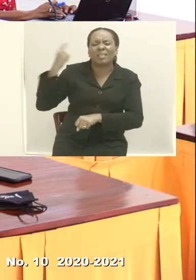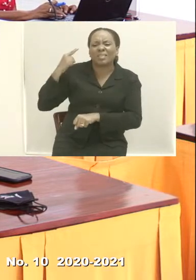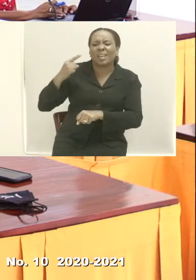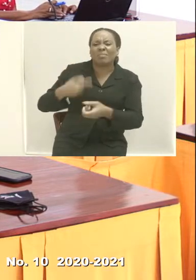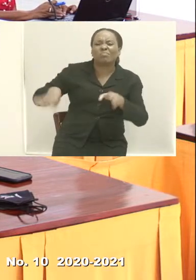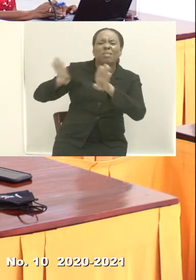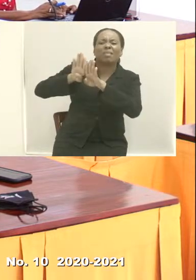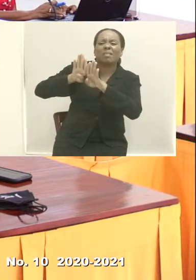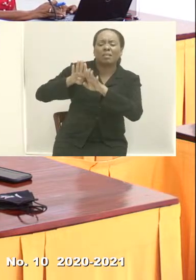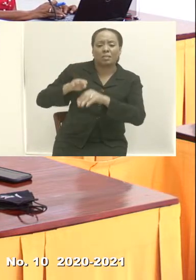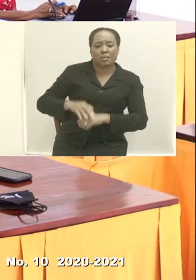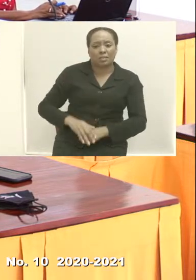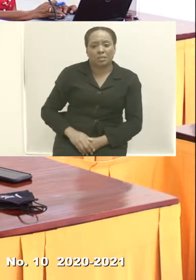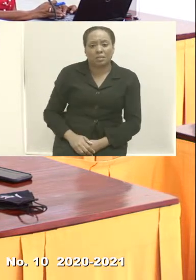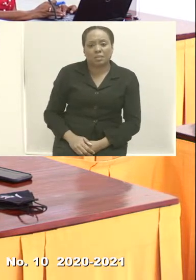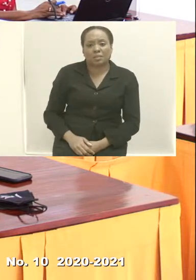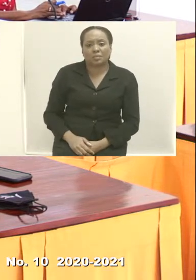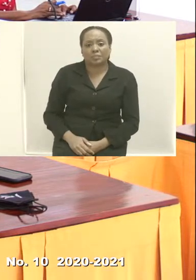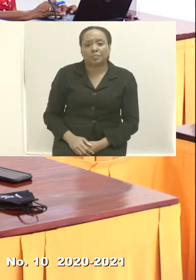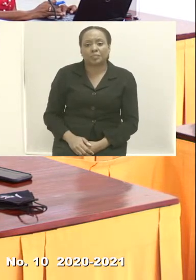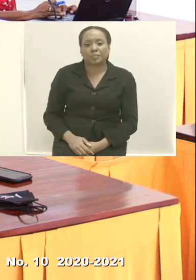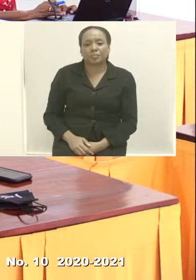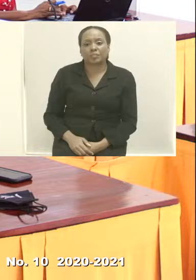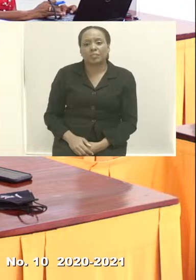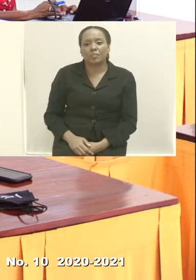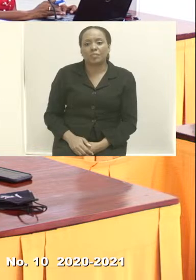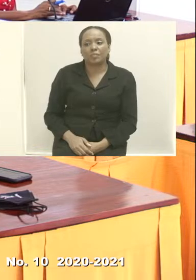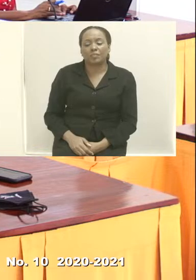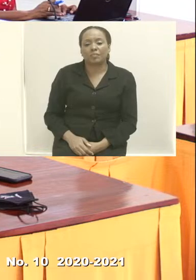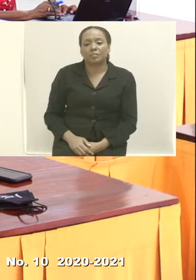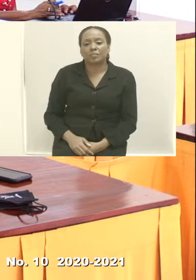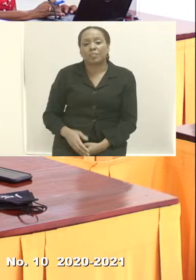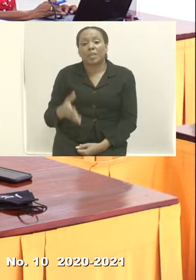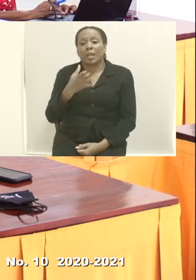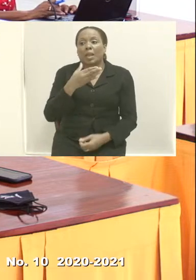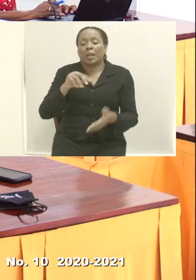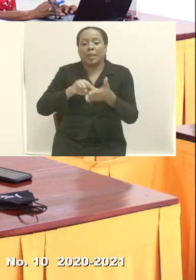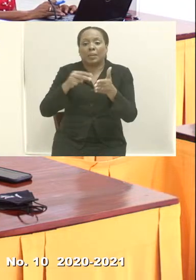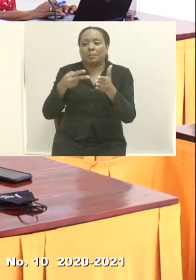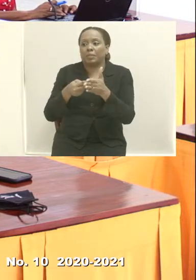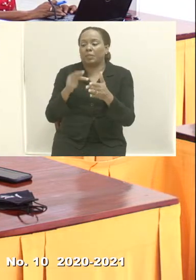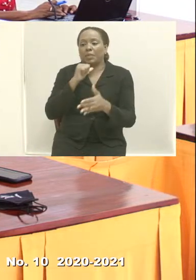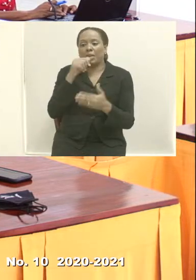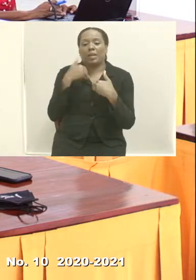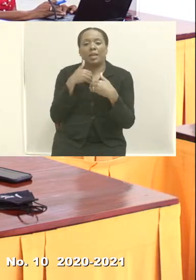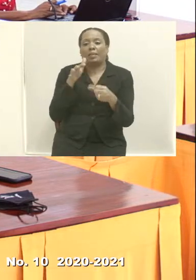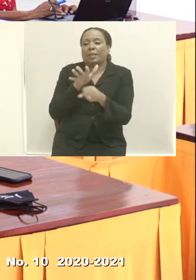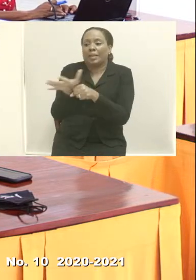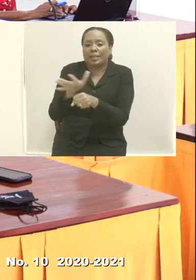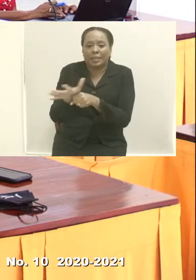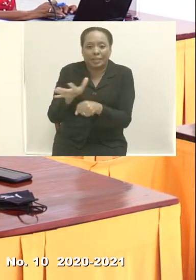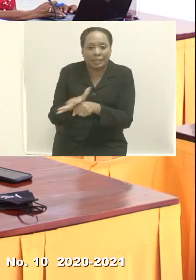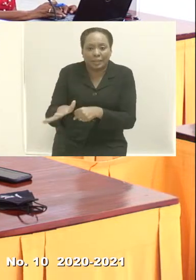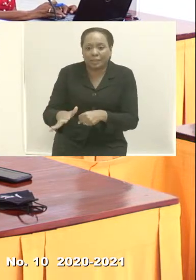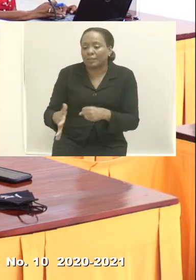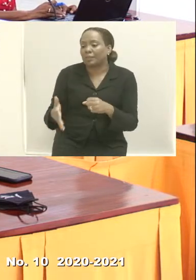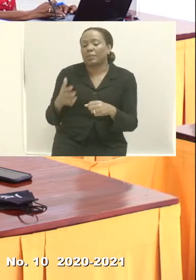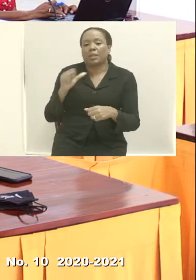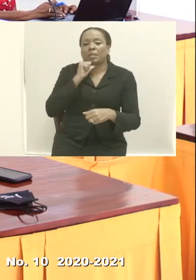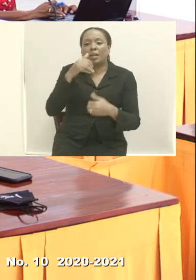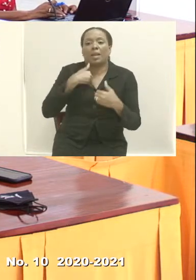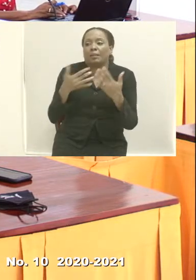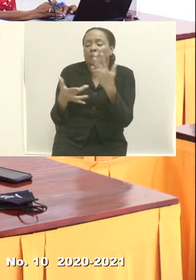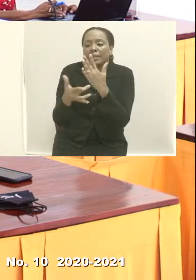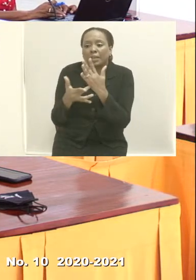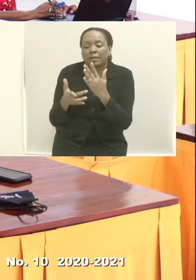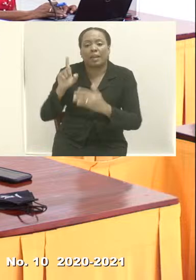that it did not have at its disposal the manpower, quite frankly, the technology, and these are things we had to put in place in order to